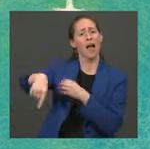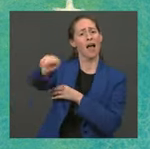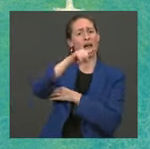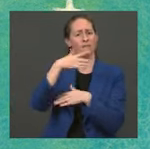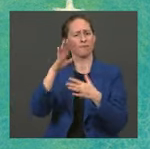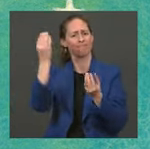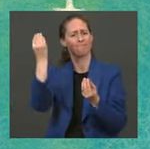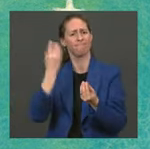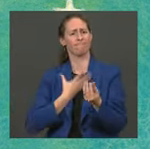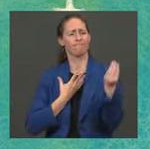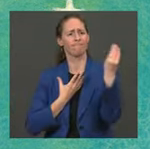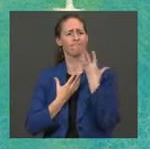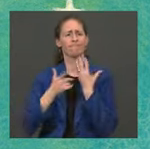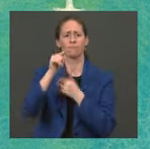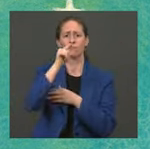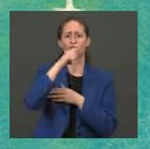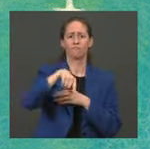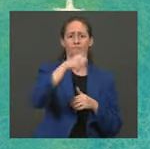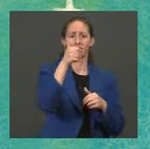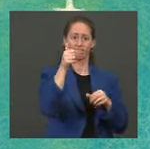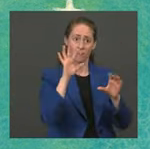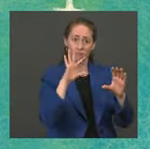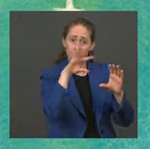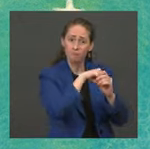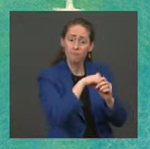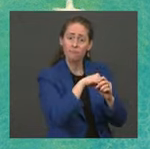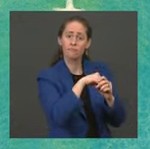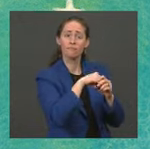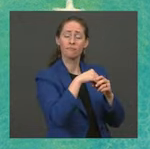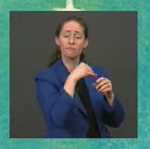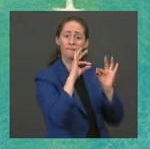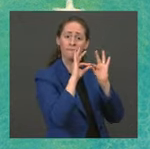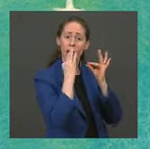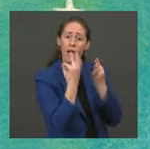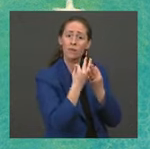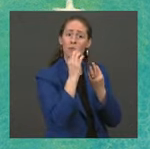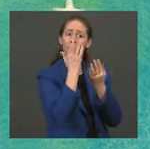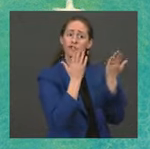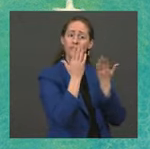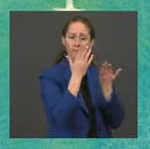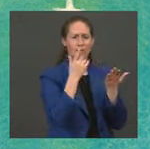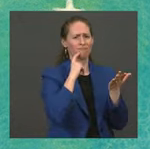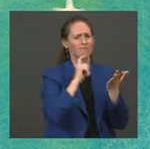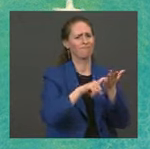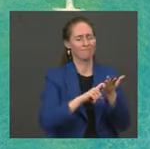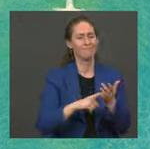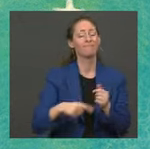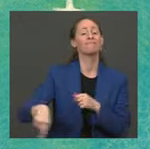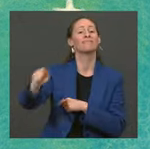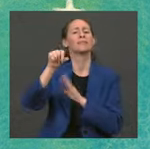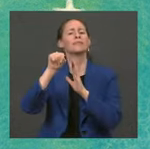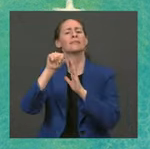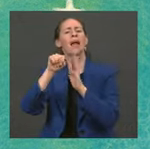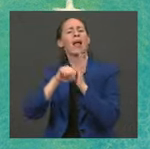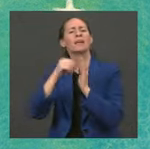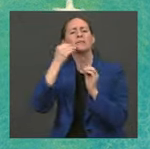families. And in the state dining room, Christmas trees have become photo